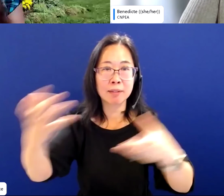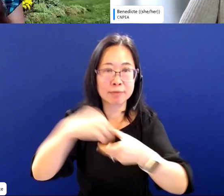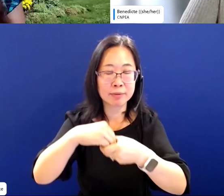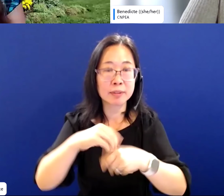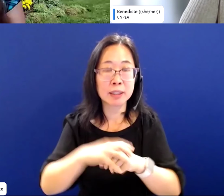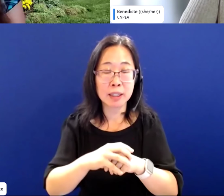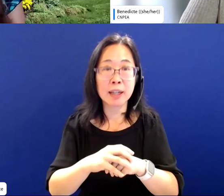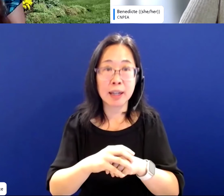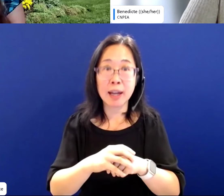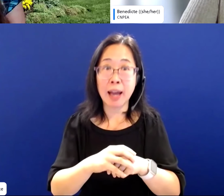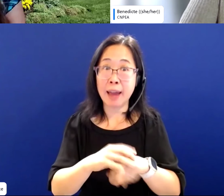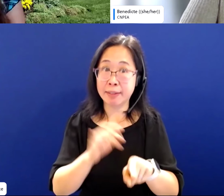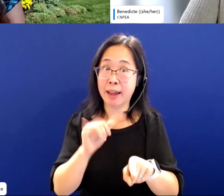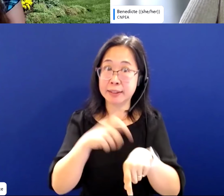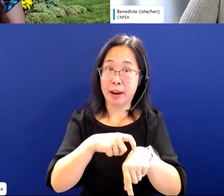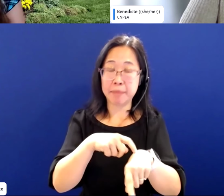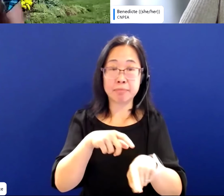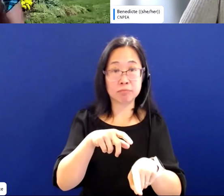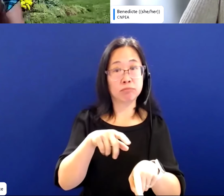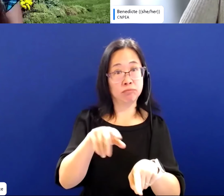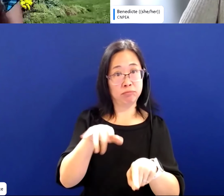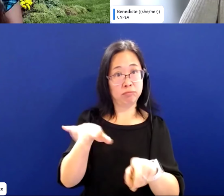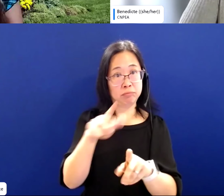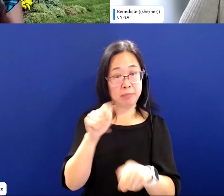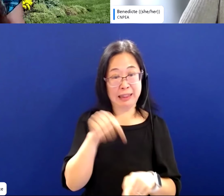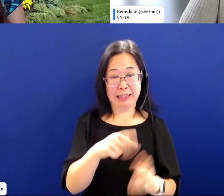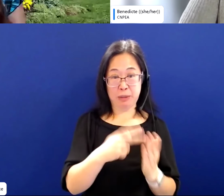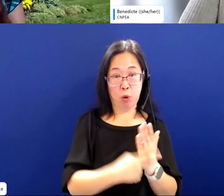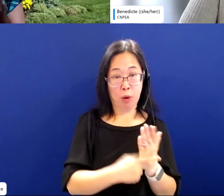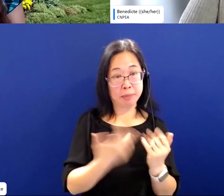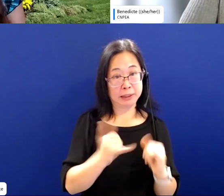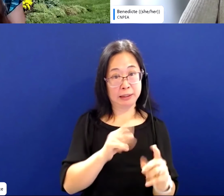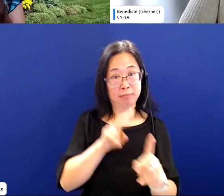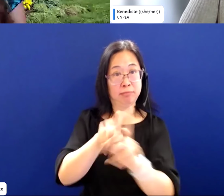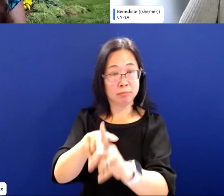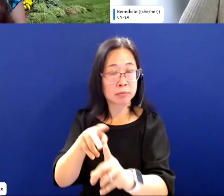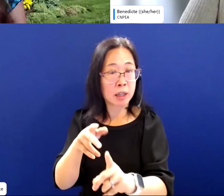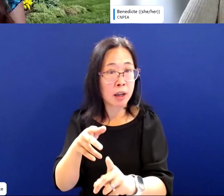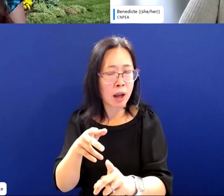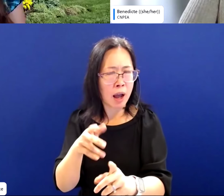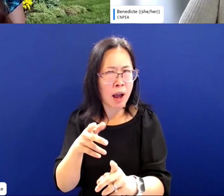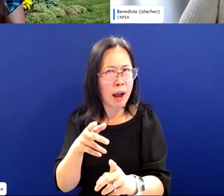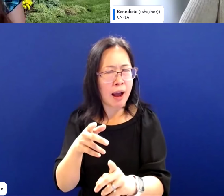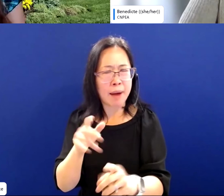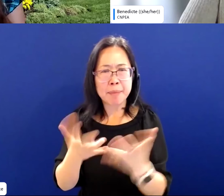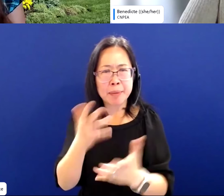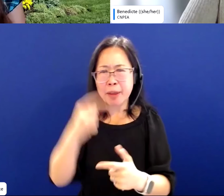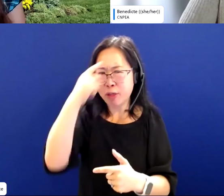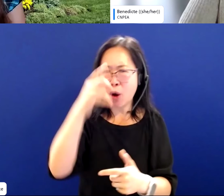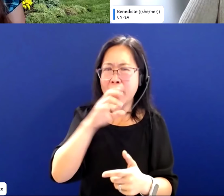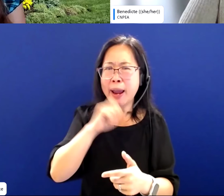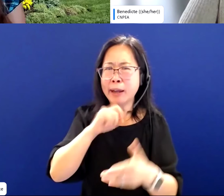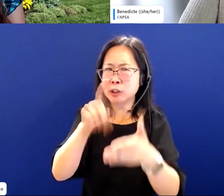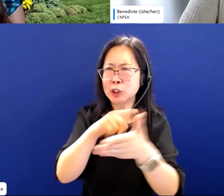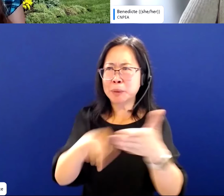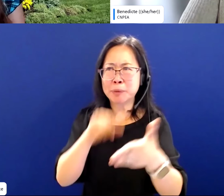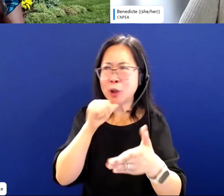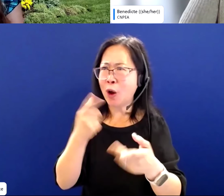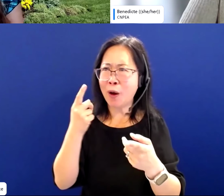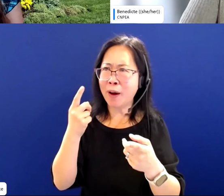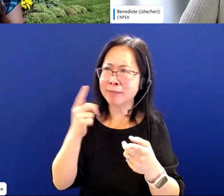about whether it's suitable at all for some cultural groups, that, you know, ageism doesn't exist. But I'm not aware of any culture where ageism does